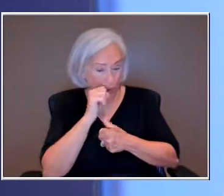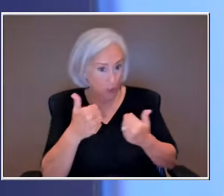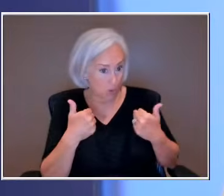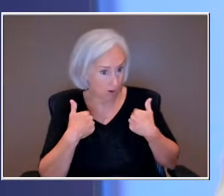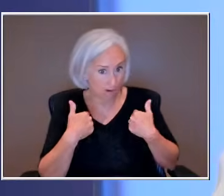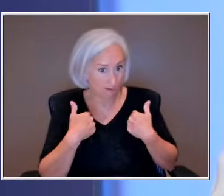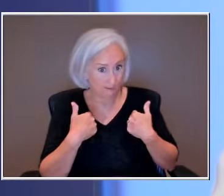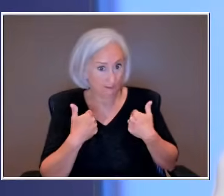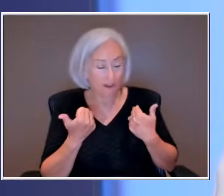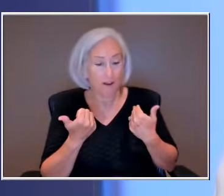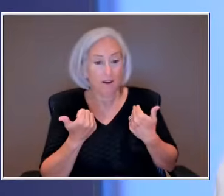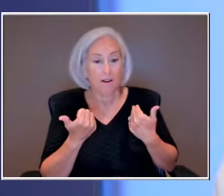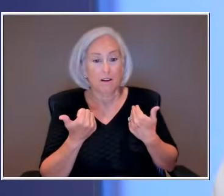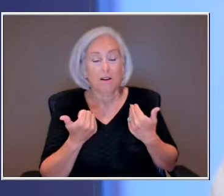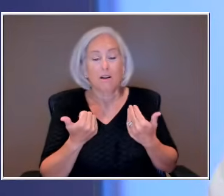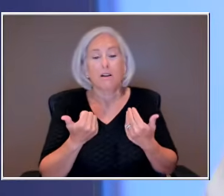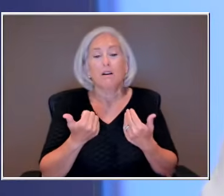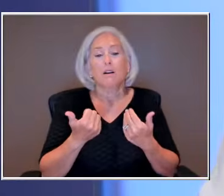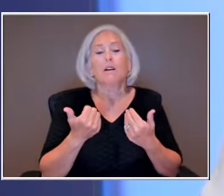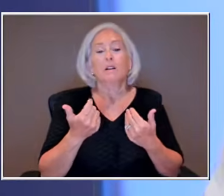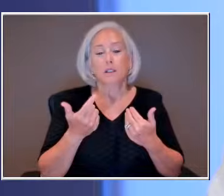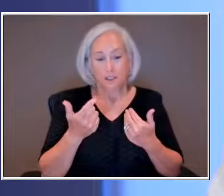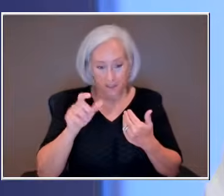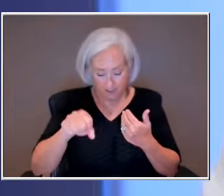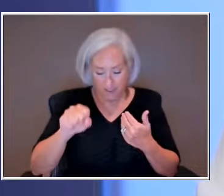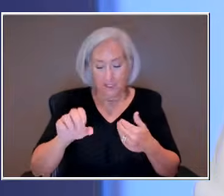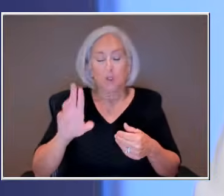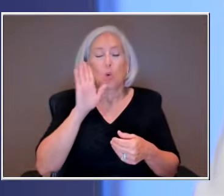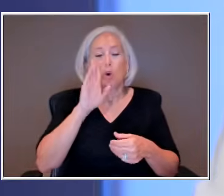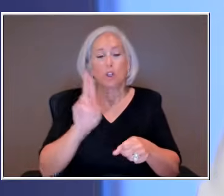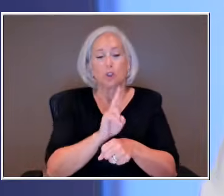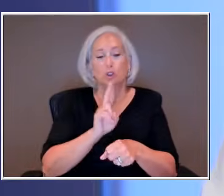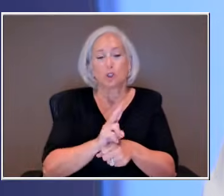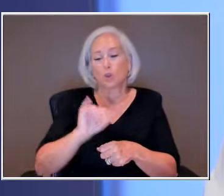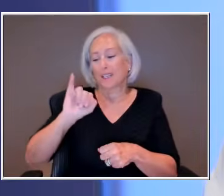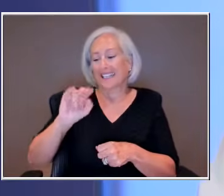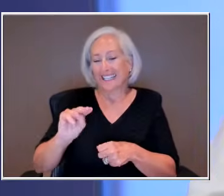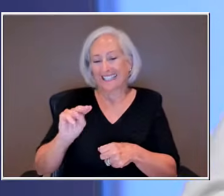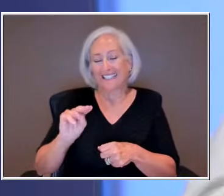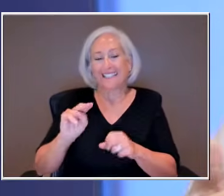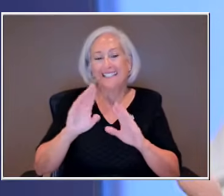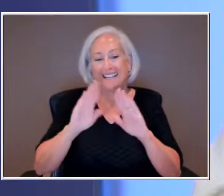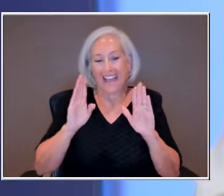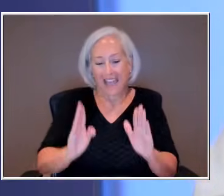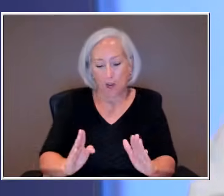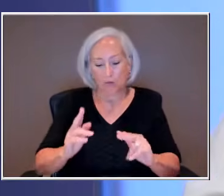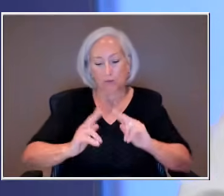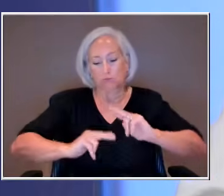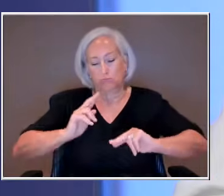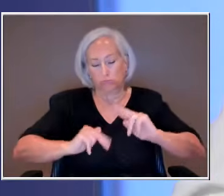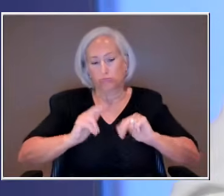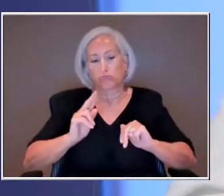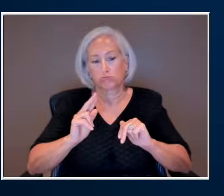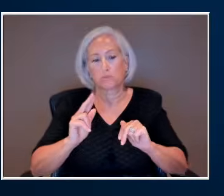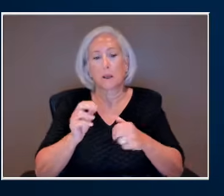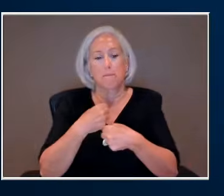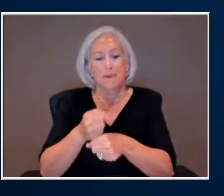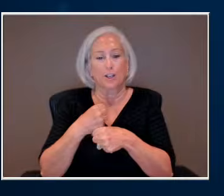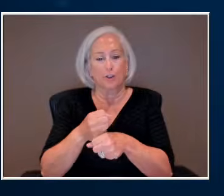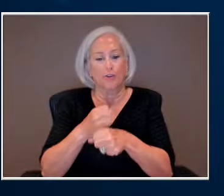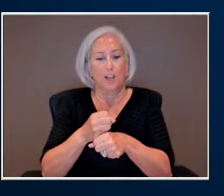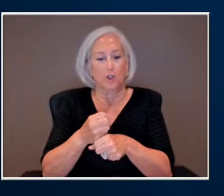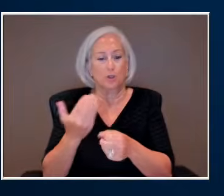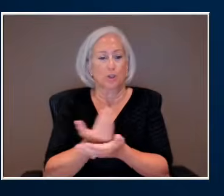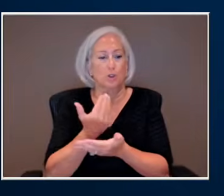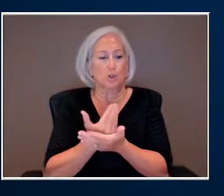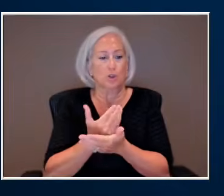of people are trying to do what we call an in-house CAR T manufacturing. That's one of the things. We're seeing also the idea of that, doing the CAR T